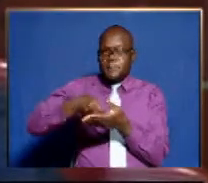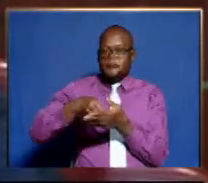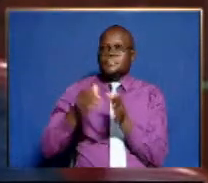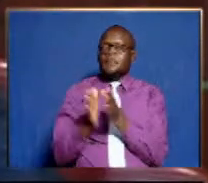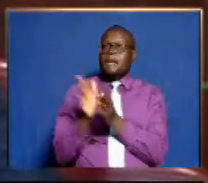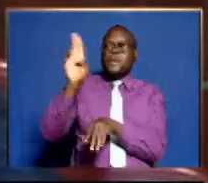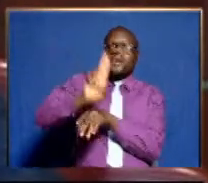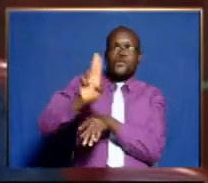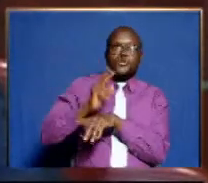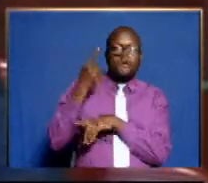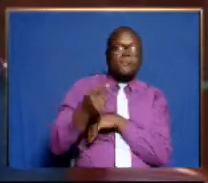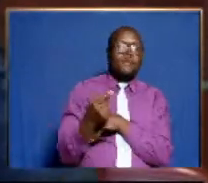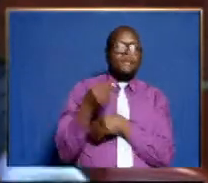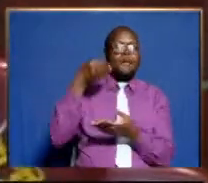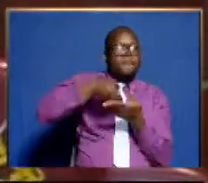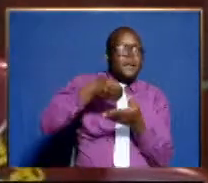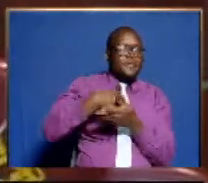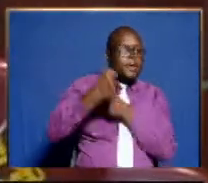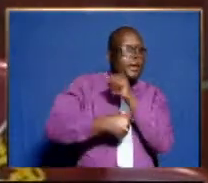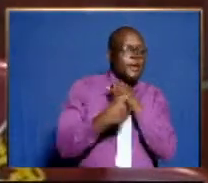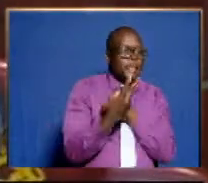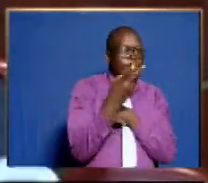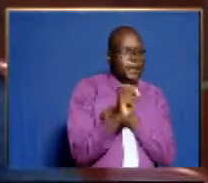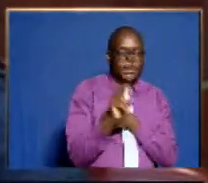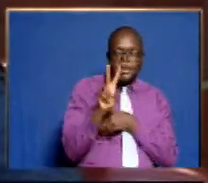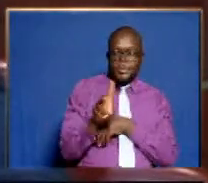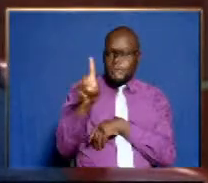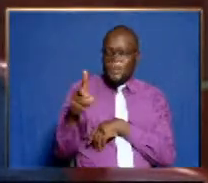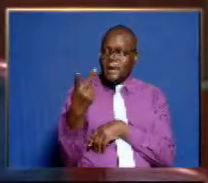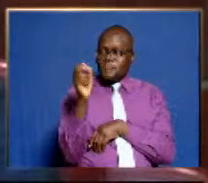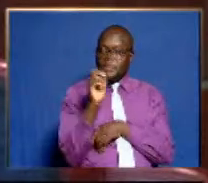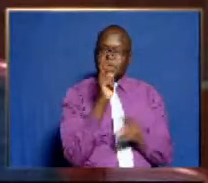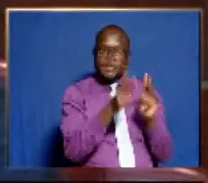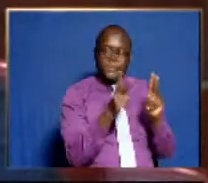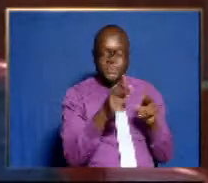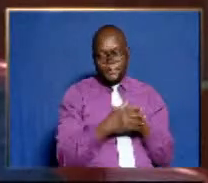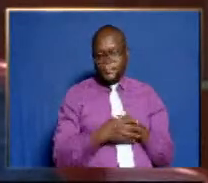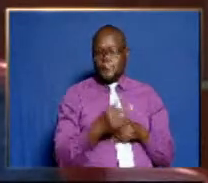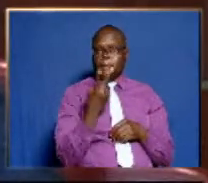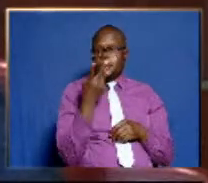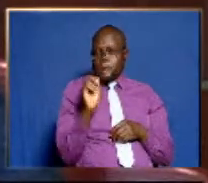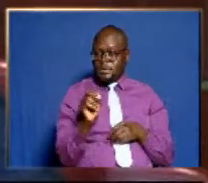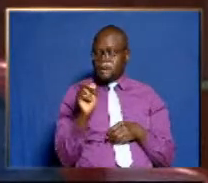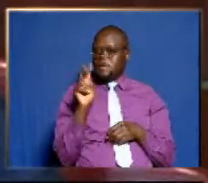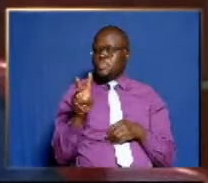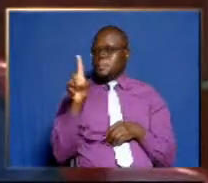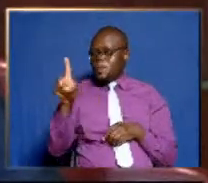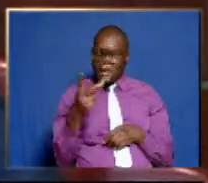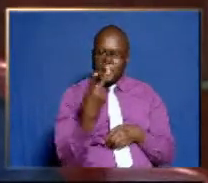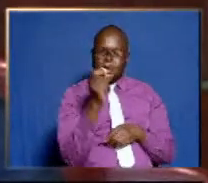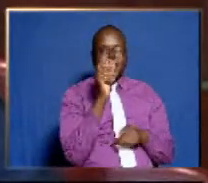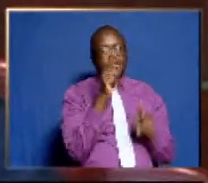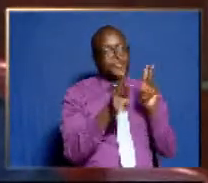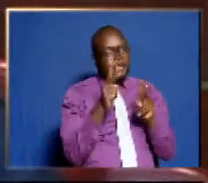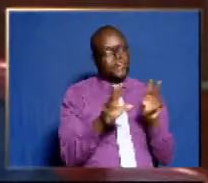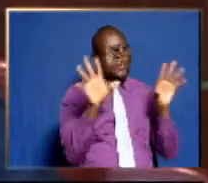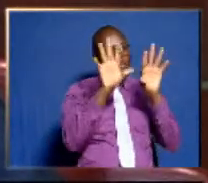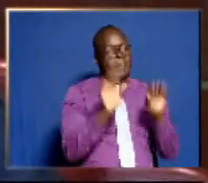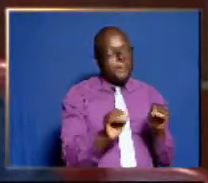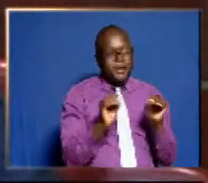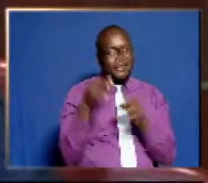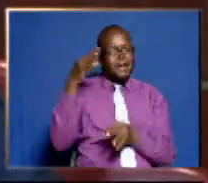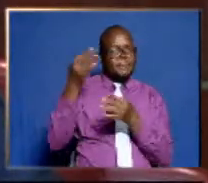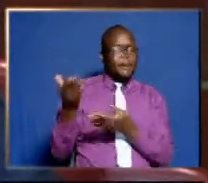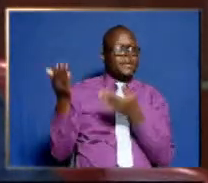expenditure for this financial year. Honorable Speaker, the 2021-2022 budget estimates were submitted